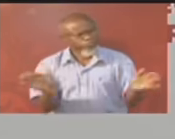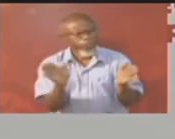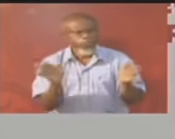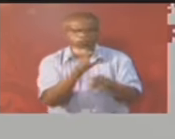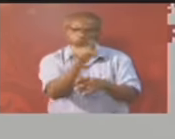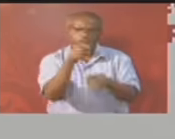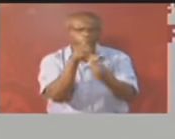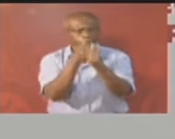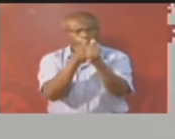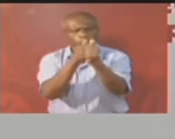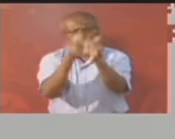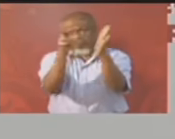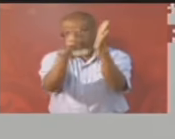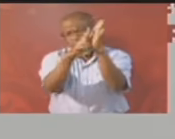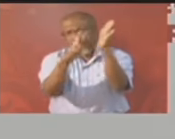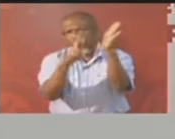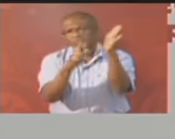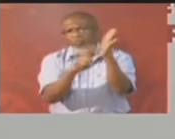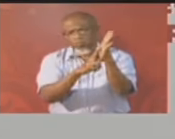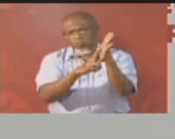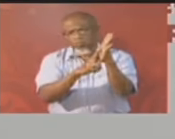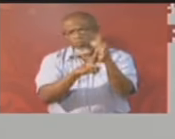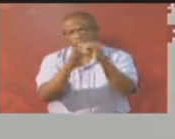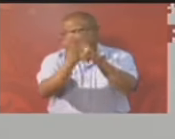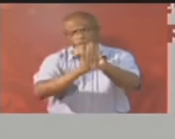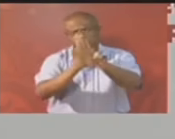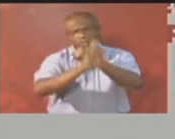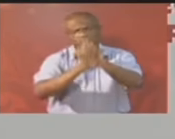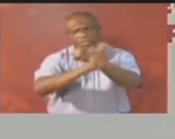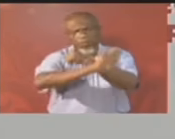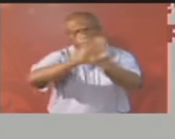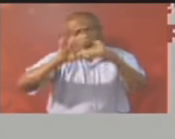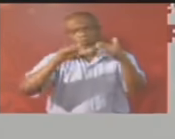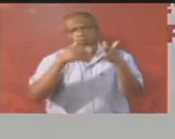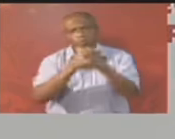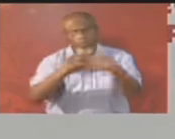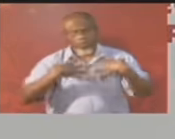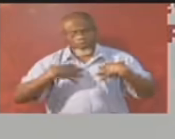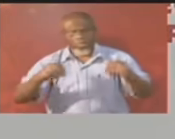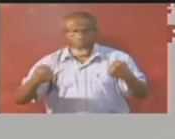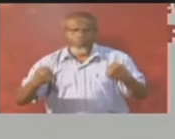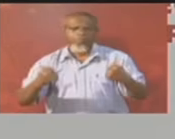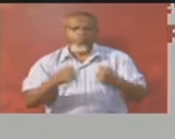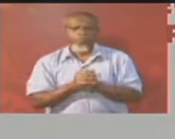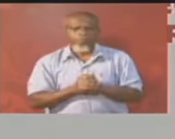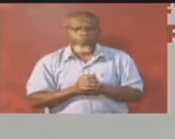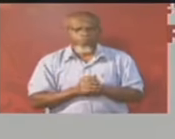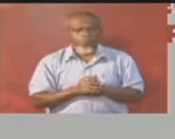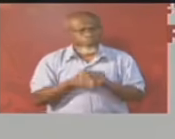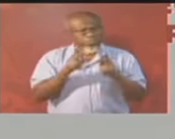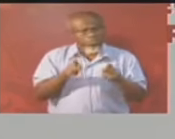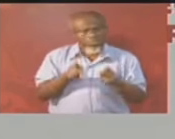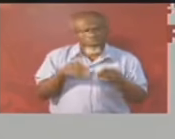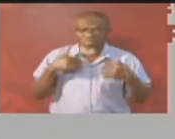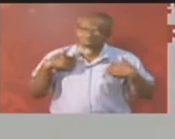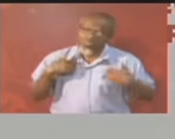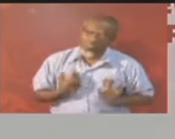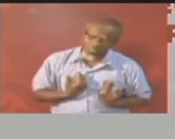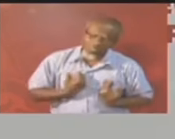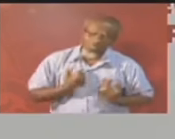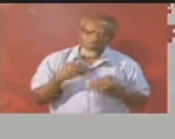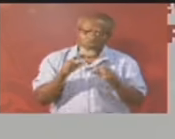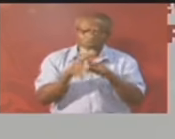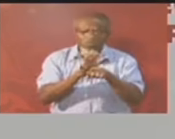safeguard the health of our nation. For those facing COVID-19 fatigue, remember the 3 S's: